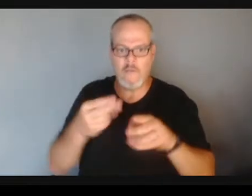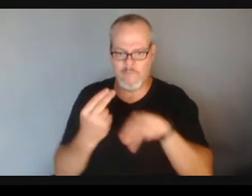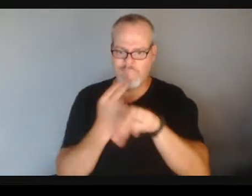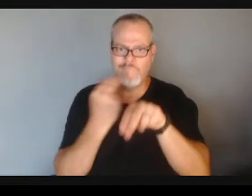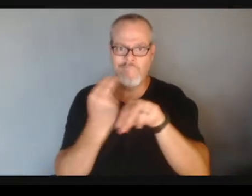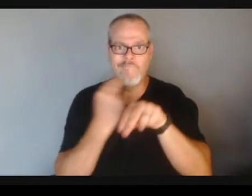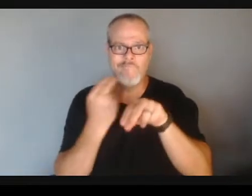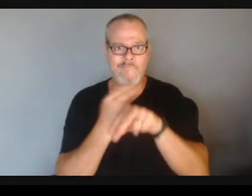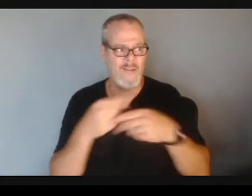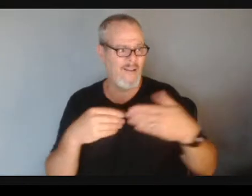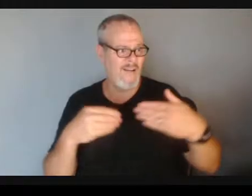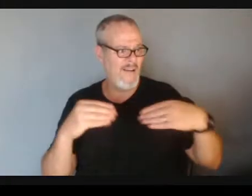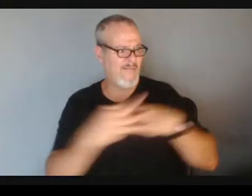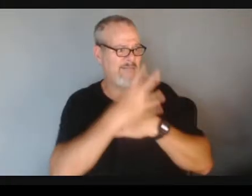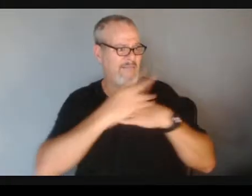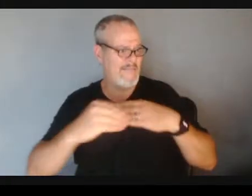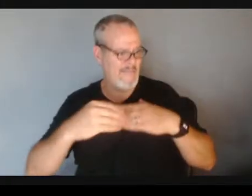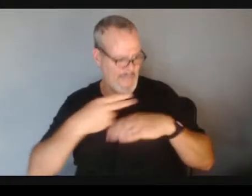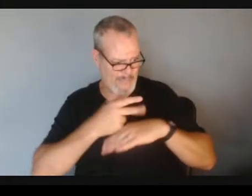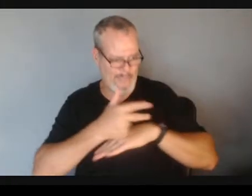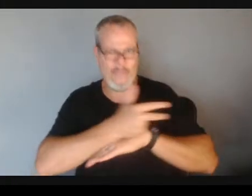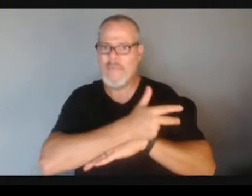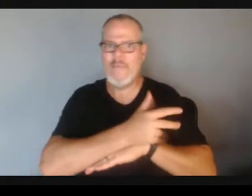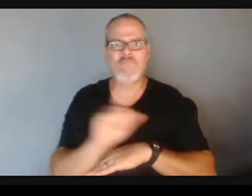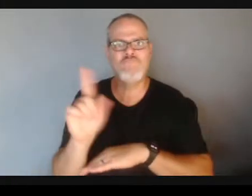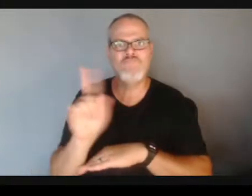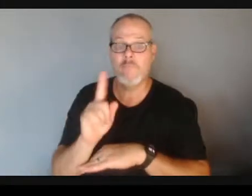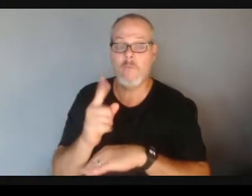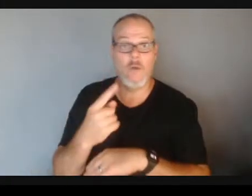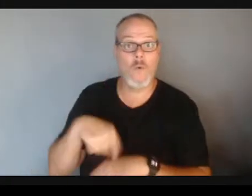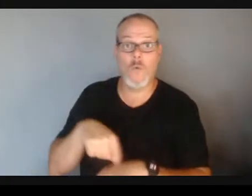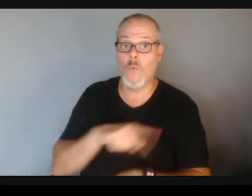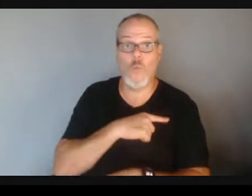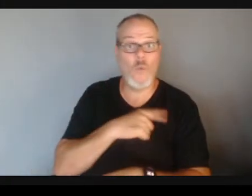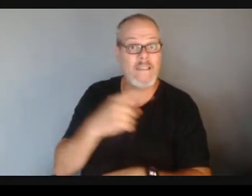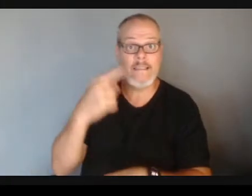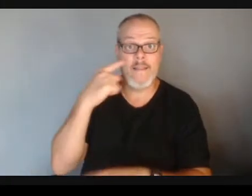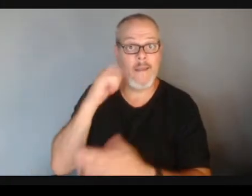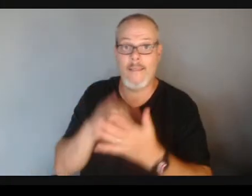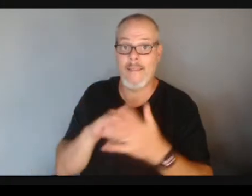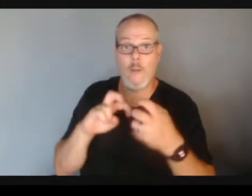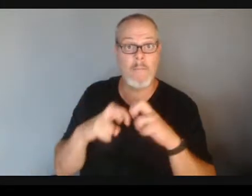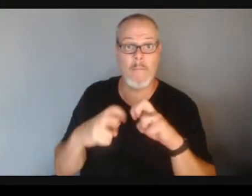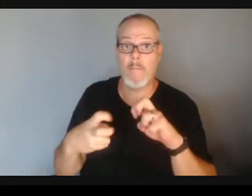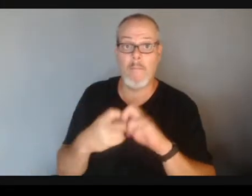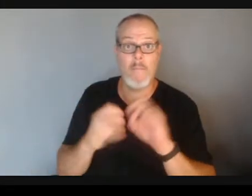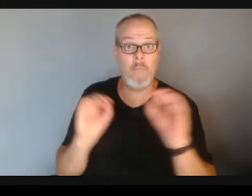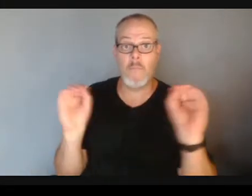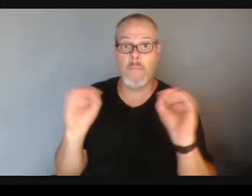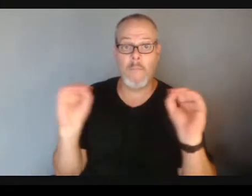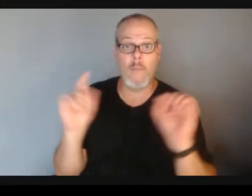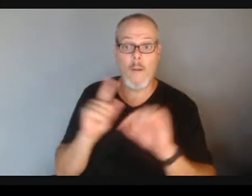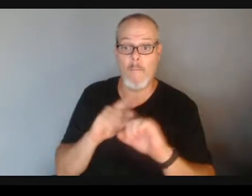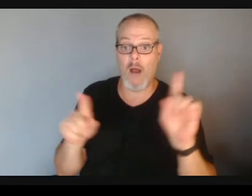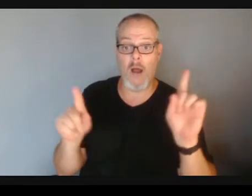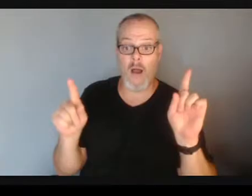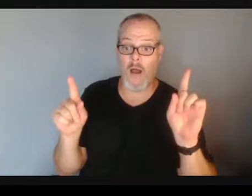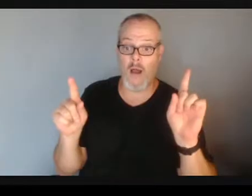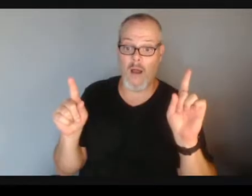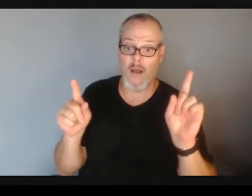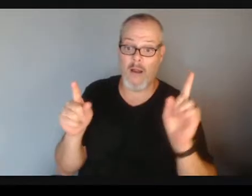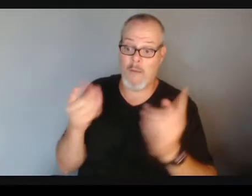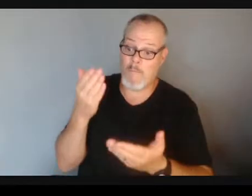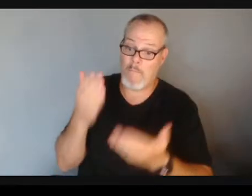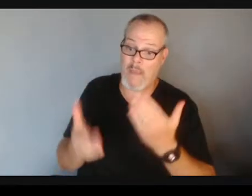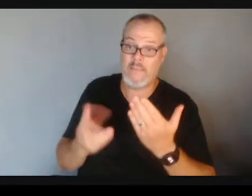to the coast. Now, we didn't think that would be as much of an issue with a long tsunami